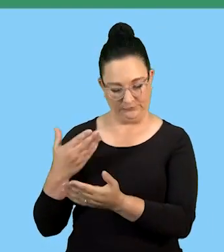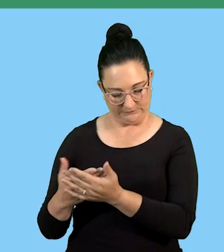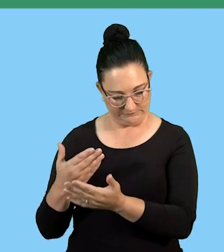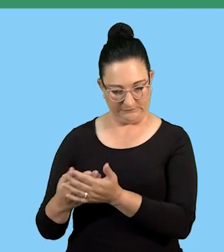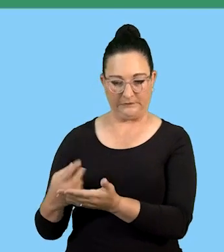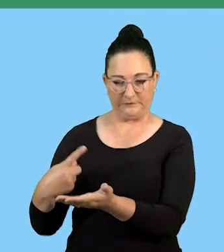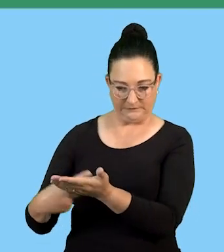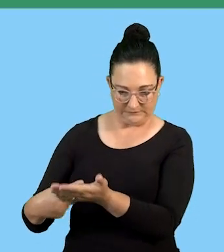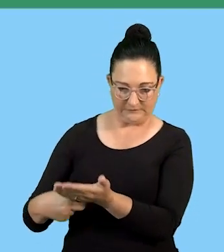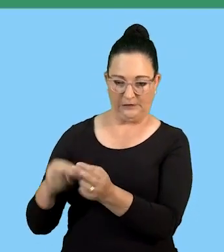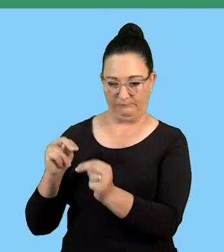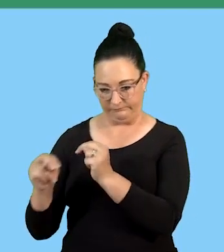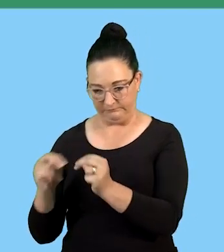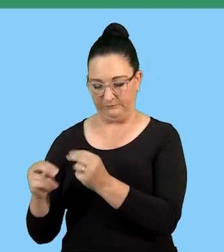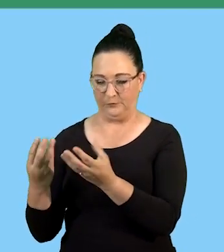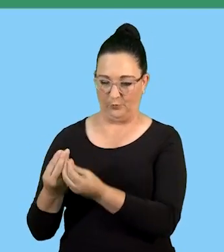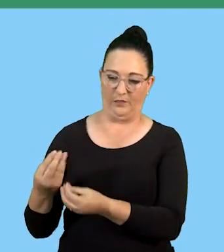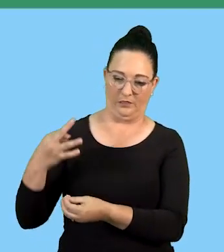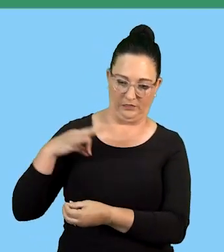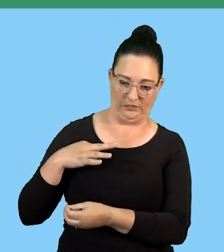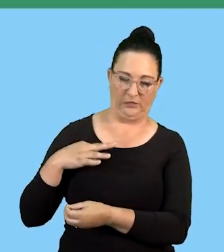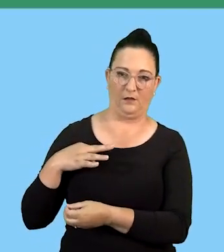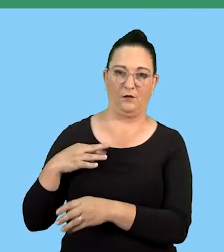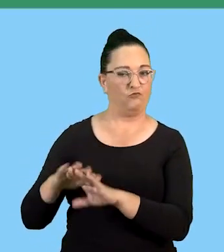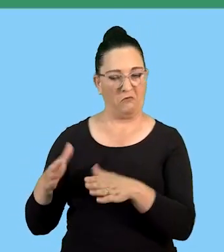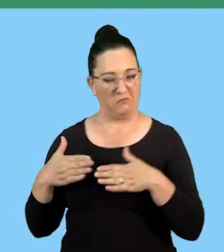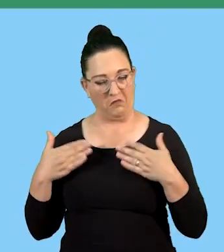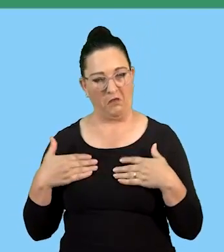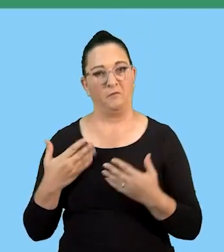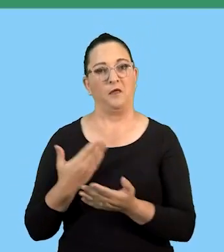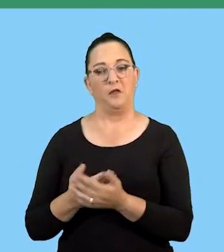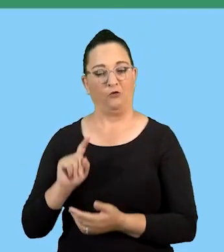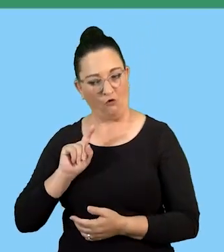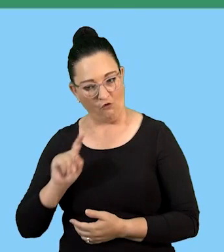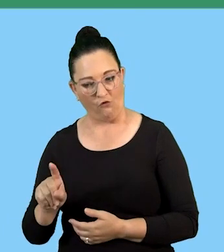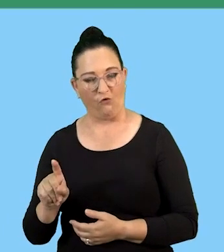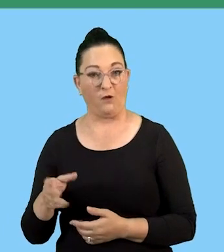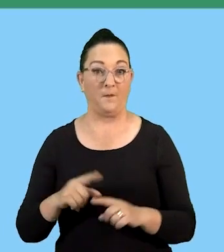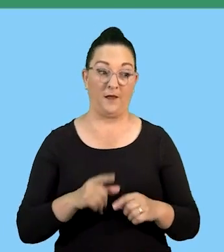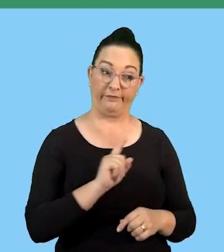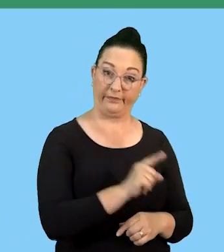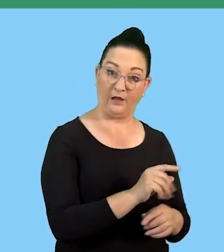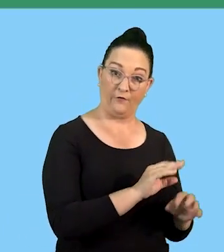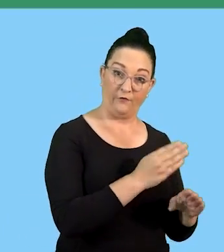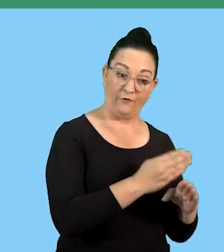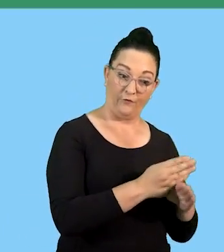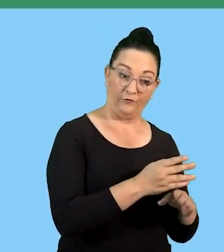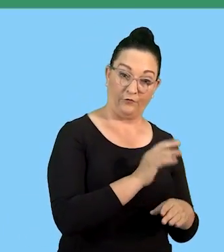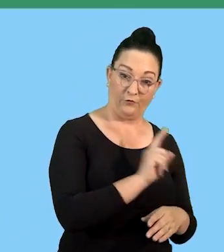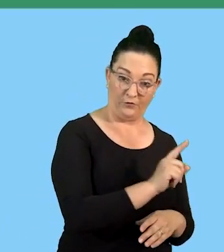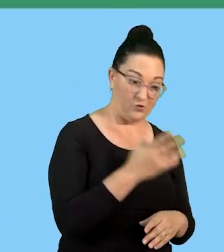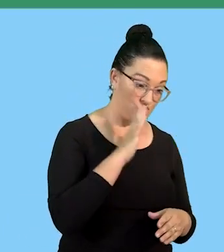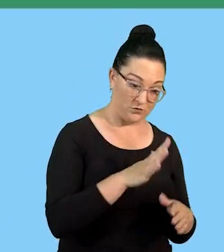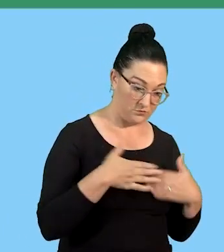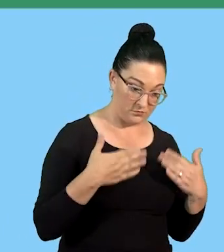deal with salaries and wages. If we are not happy, we need a salary increase, we don't go to the workplace forum, but instead